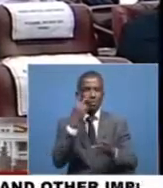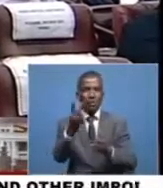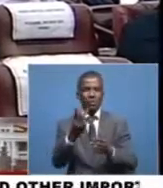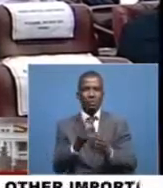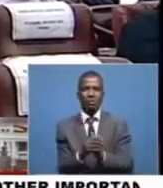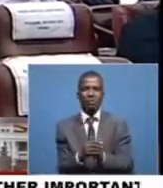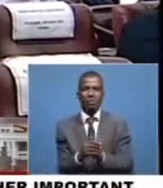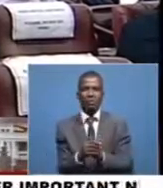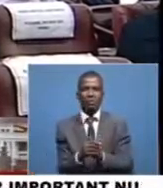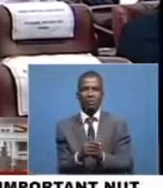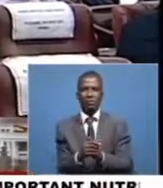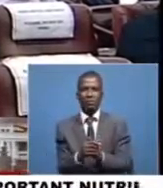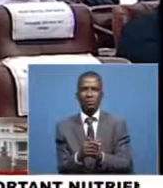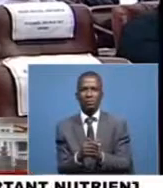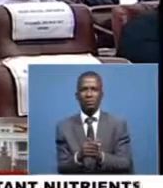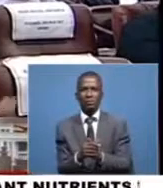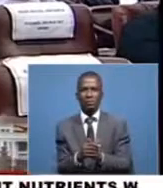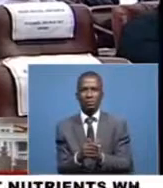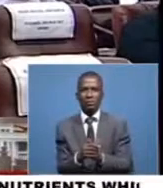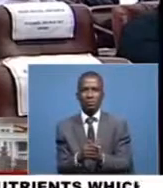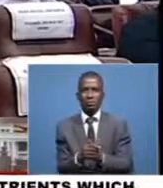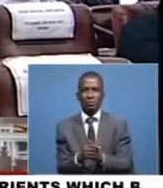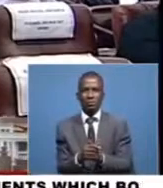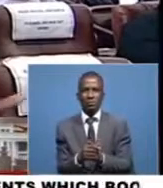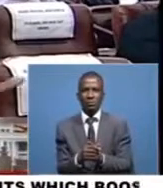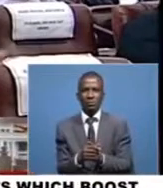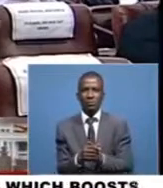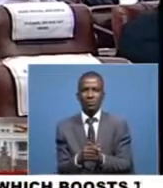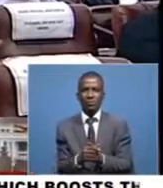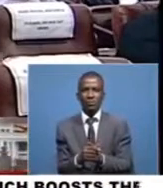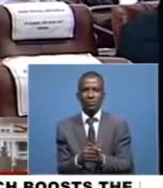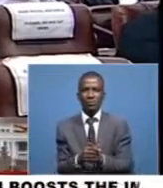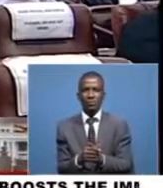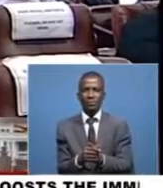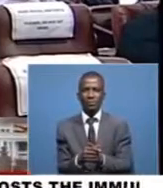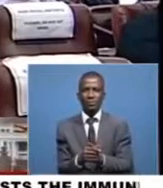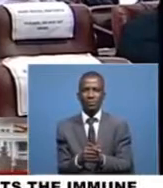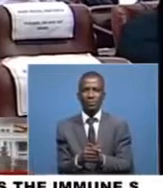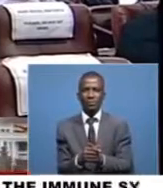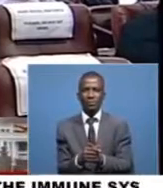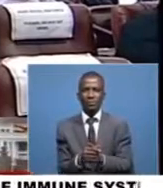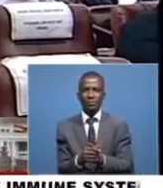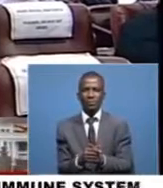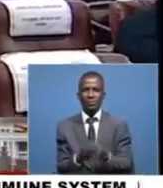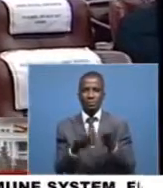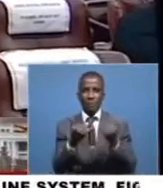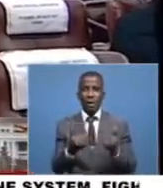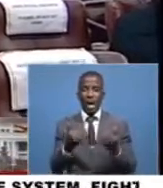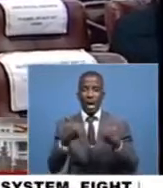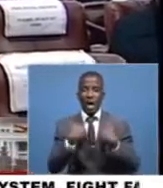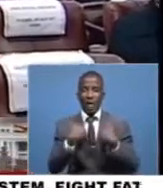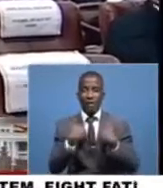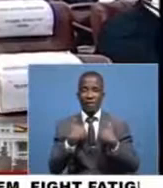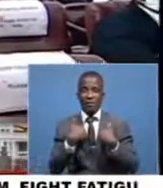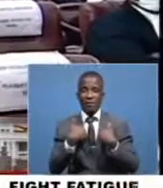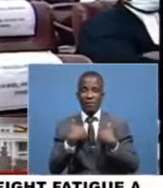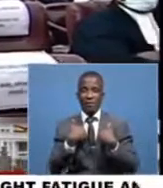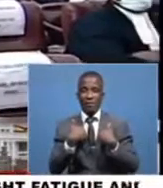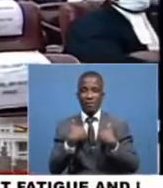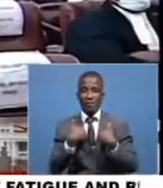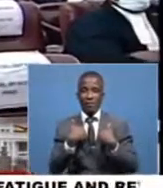my Lords, we know that we can issue a subpoena without leave, but since we have closed our case on the